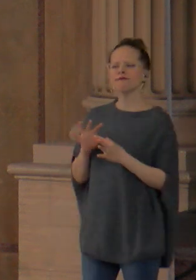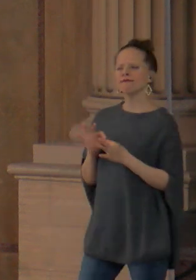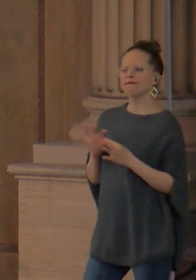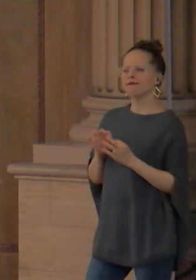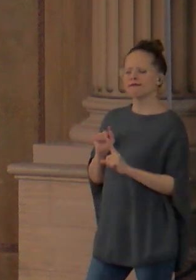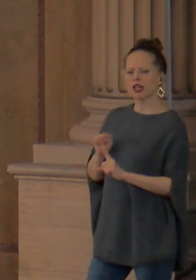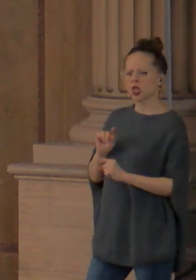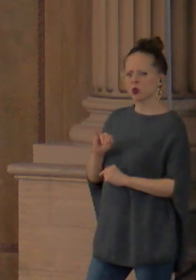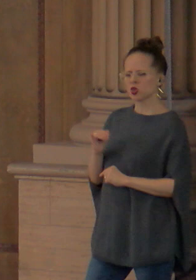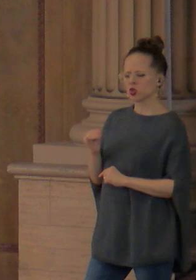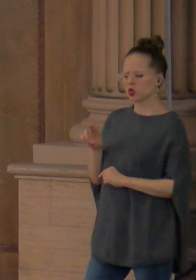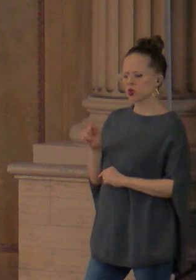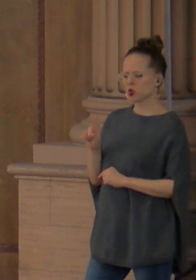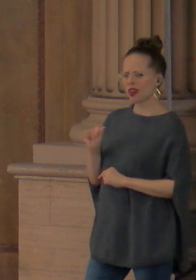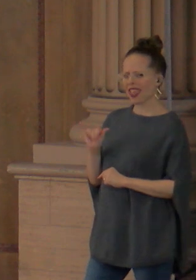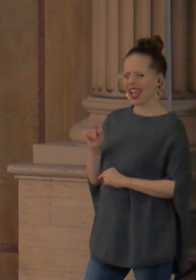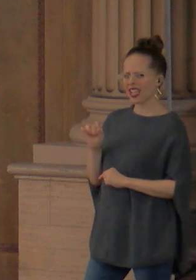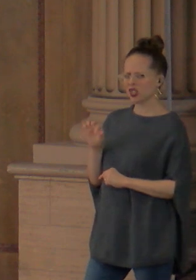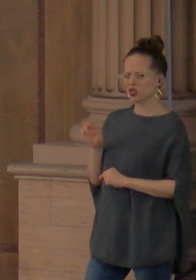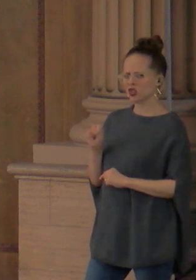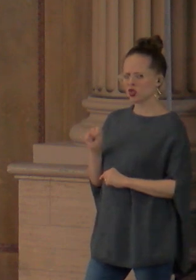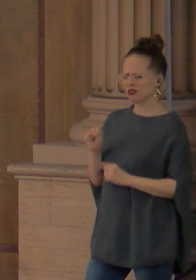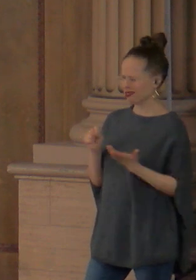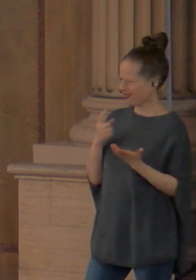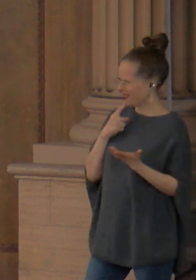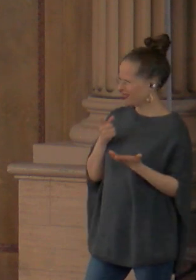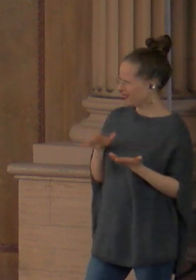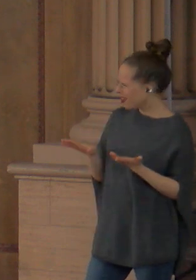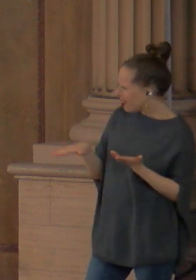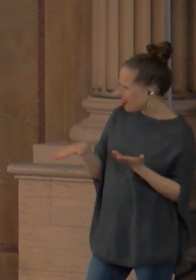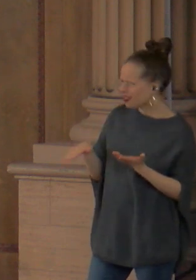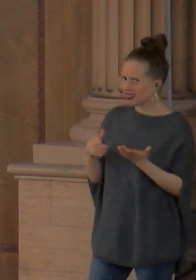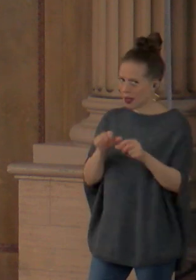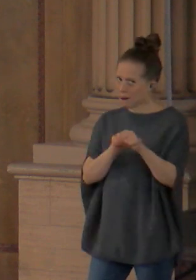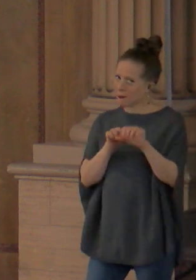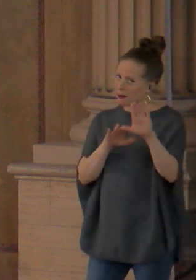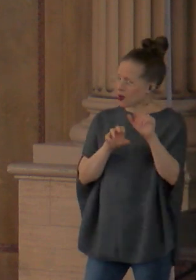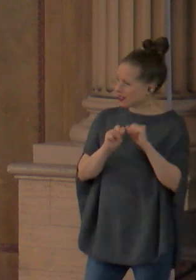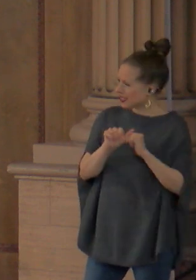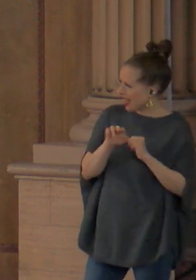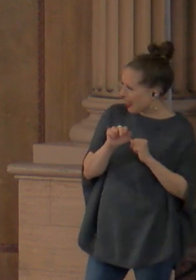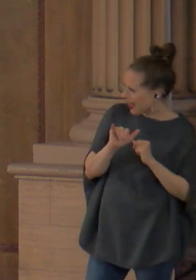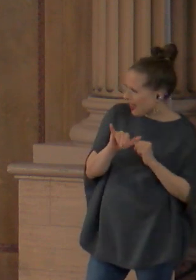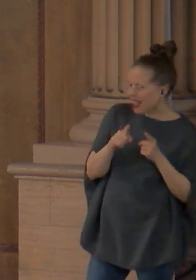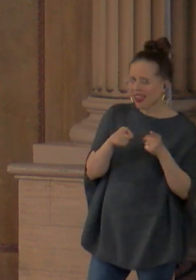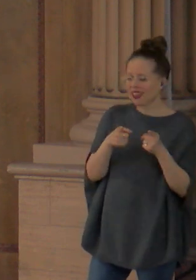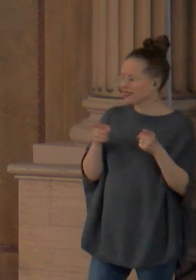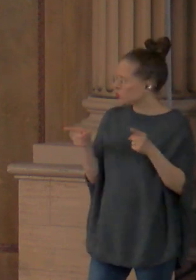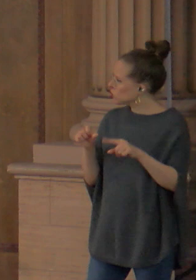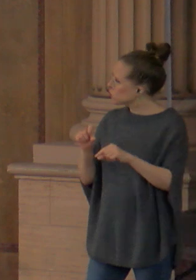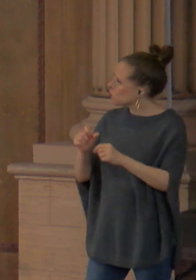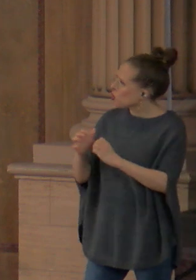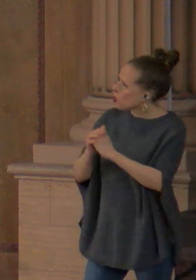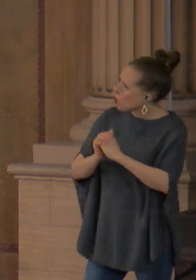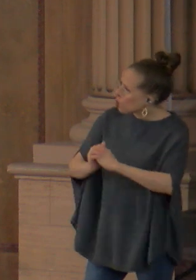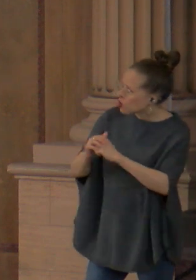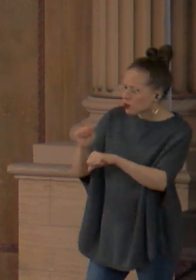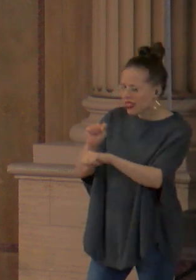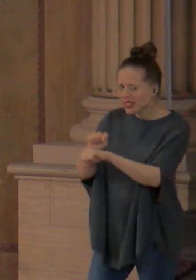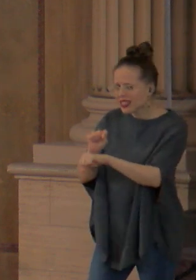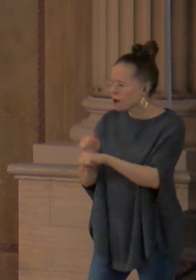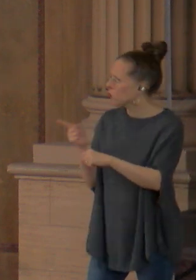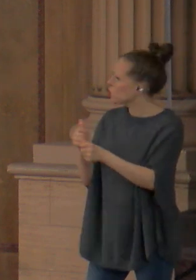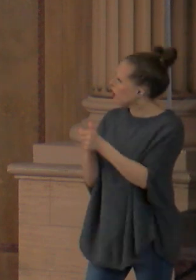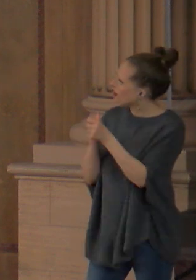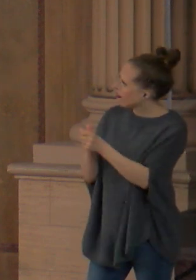He says, Mount Sinai, law from God, do all these things to get to God, worship at the temple, offer the sacrifices, follow the